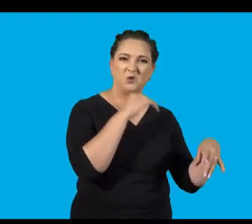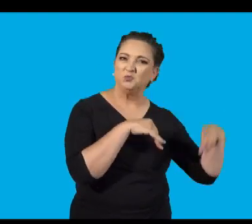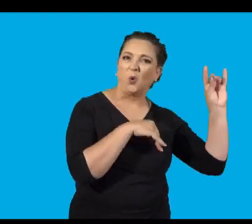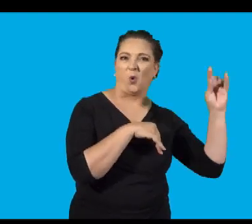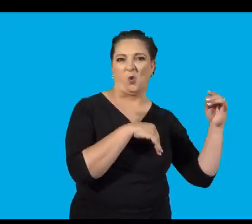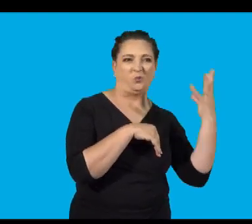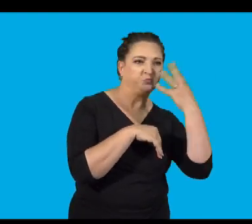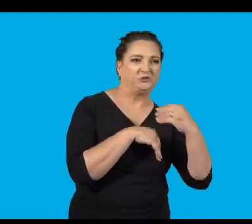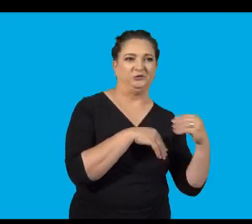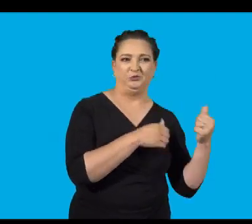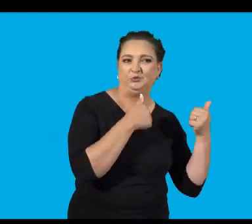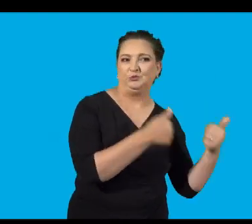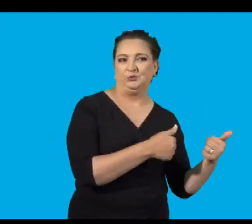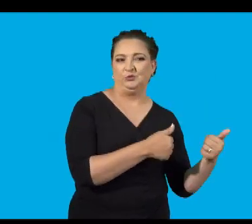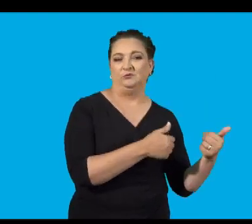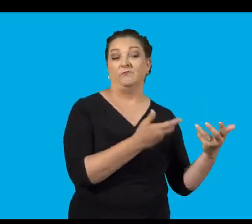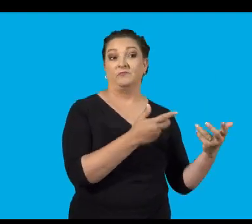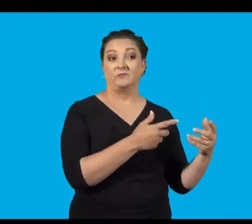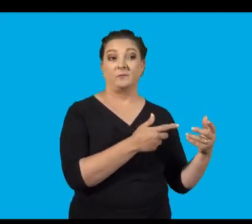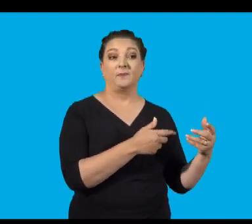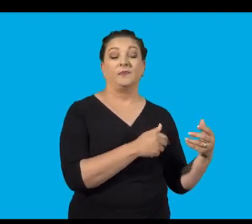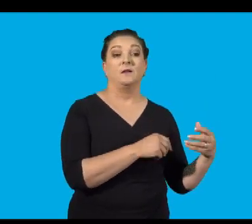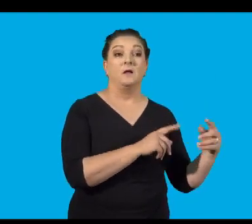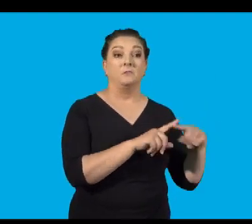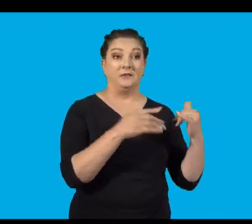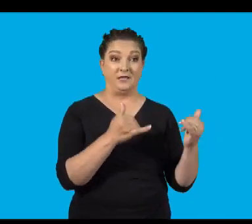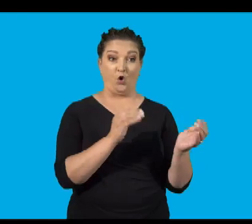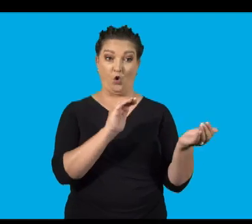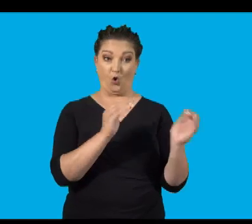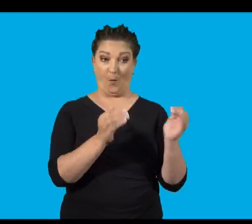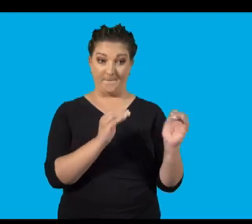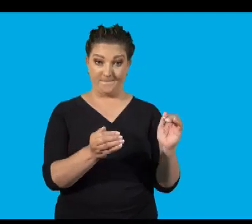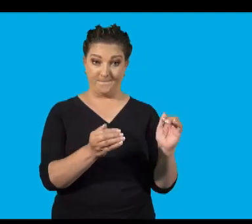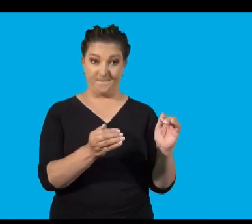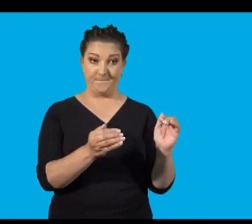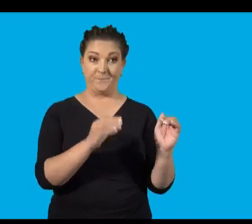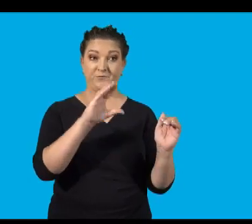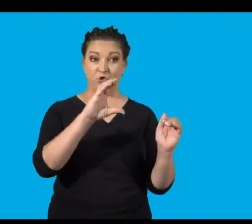tall, pretty, good, or diplomatic. However, when you get to the comparative,